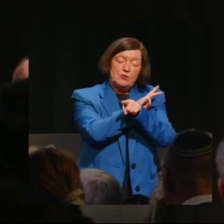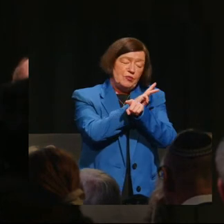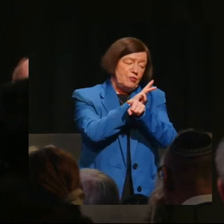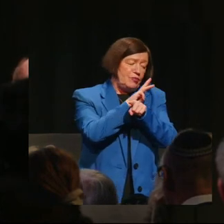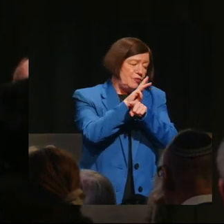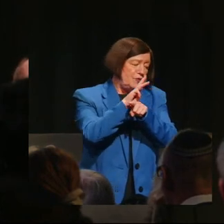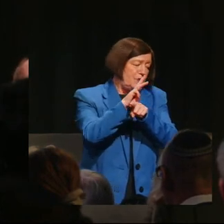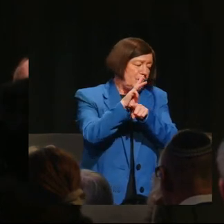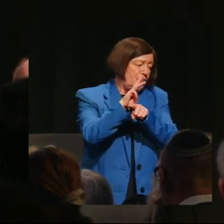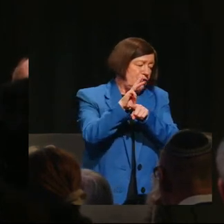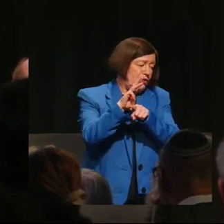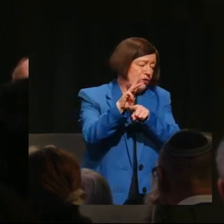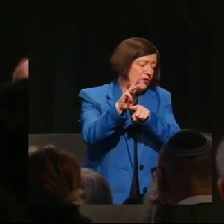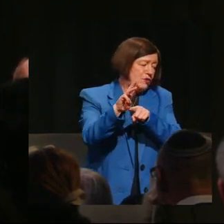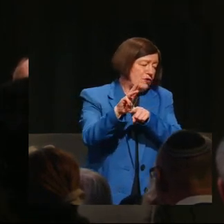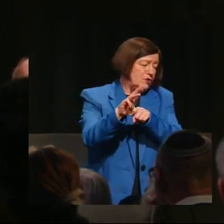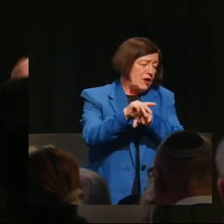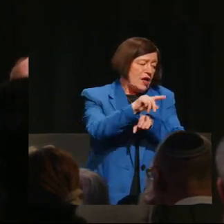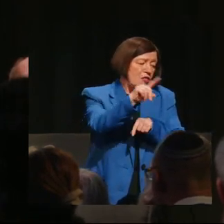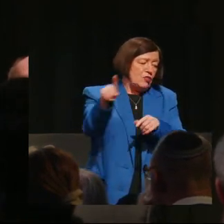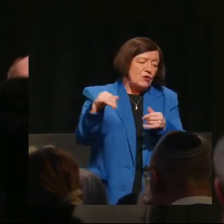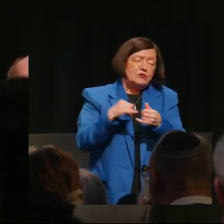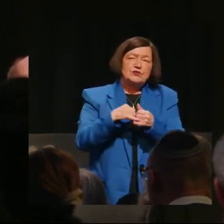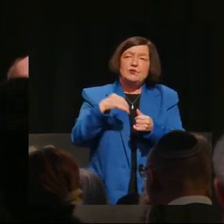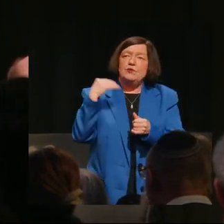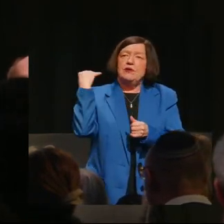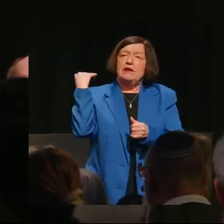Kezahar Rakia